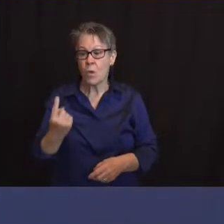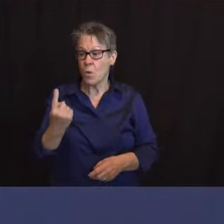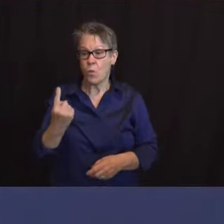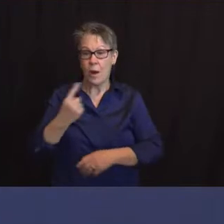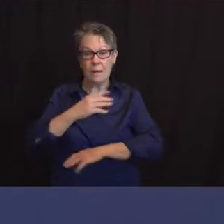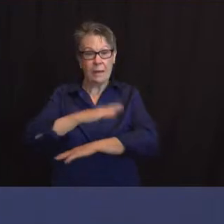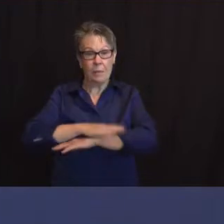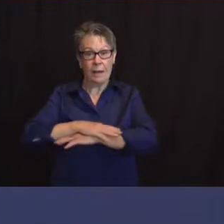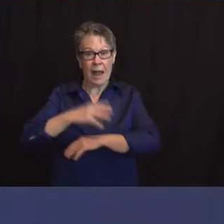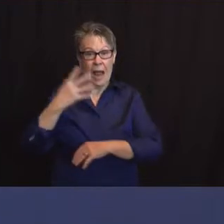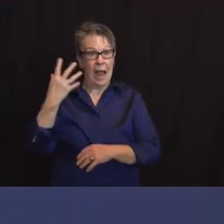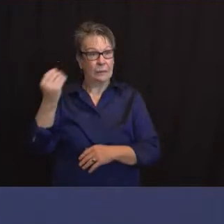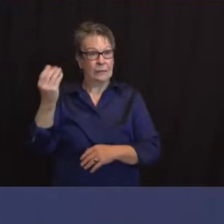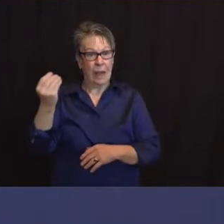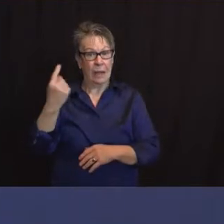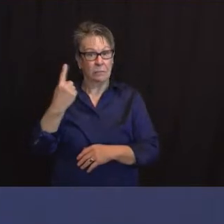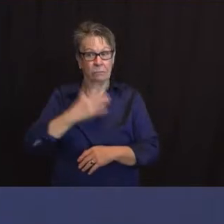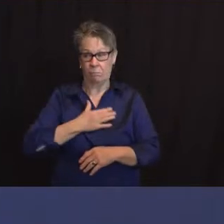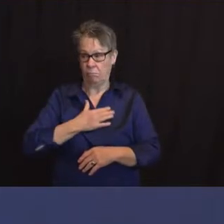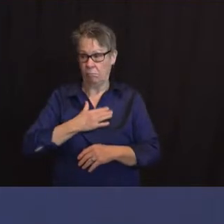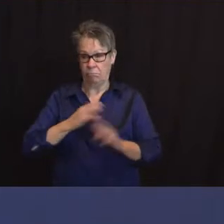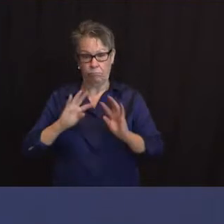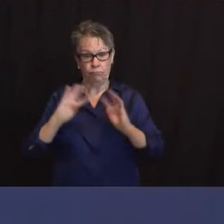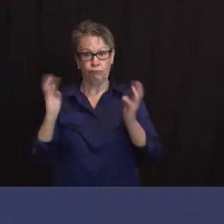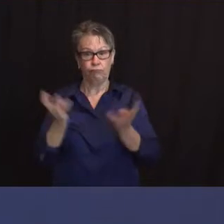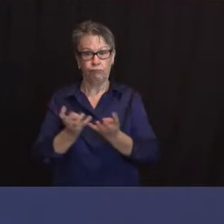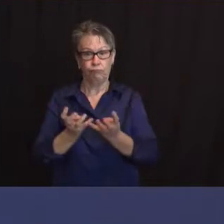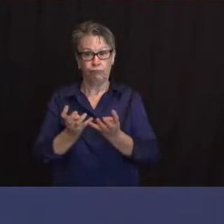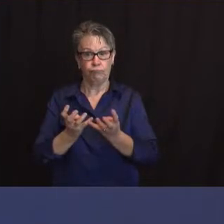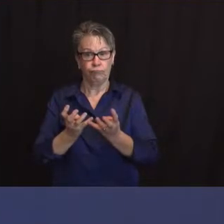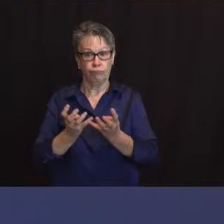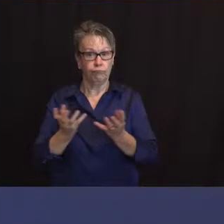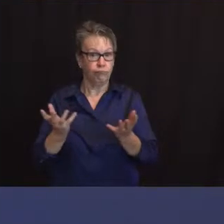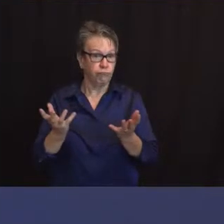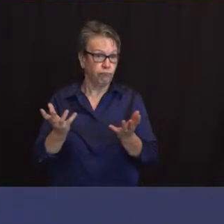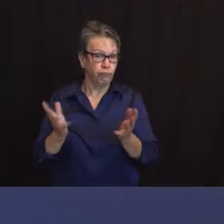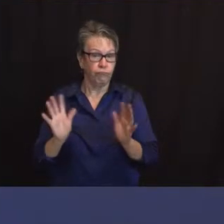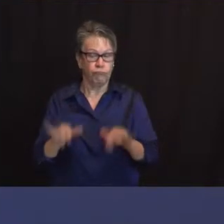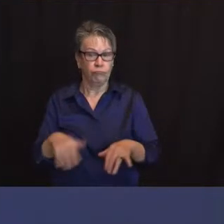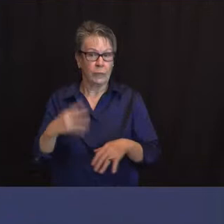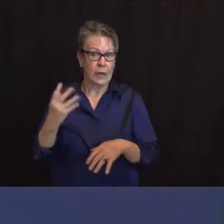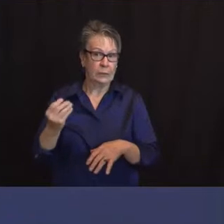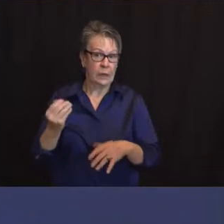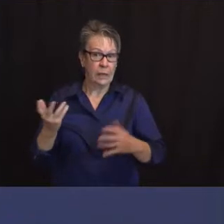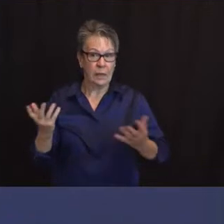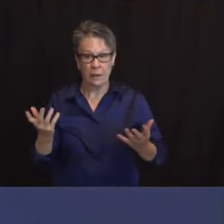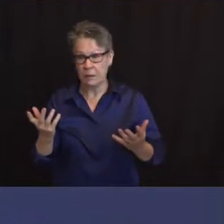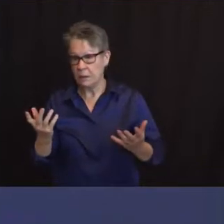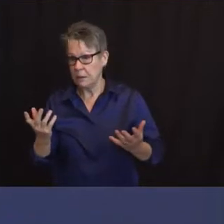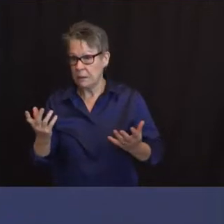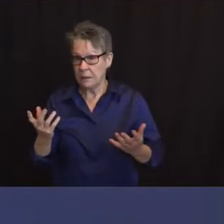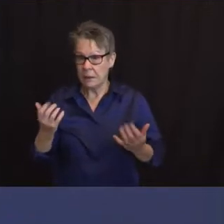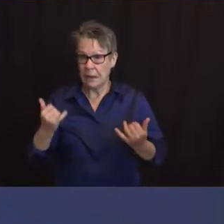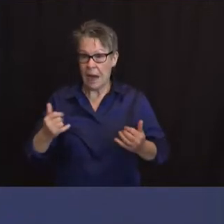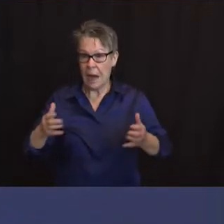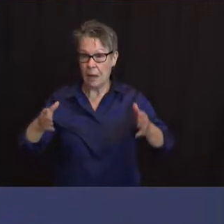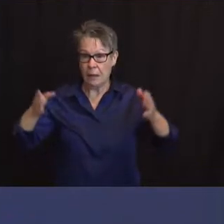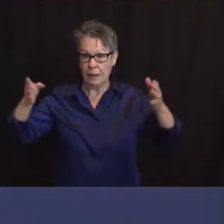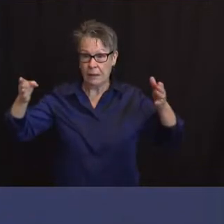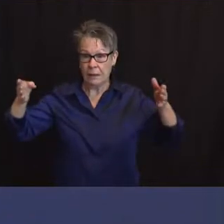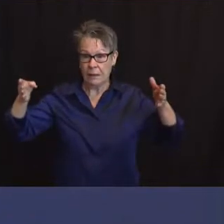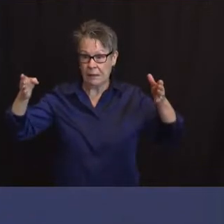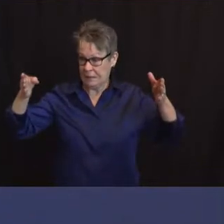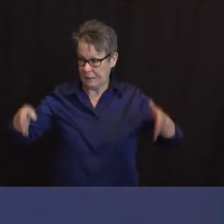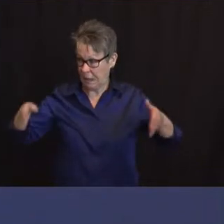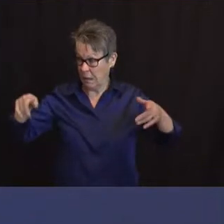of days from now, that's a dramatically different reality. You could see the sides of that tent gone. You could see it really